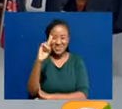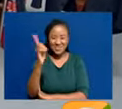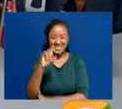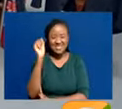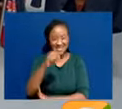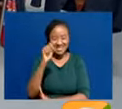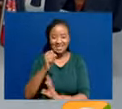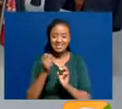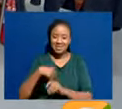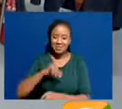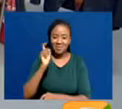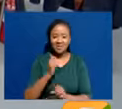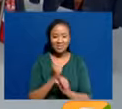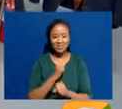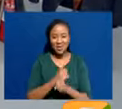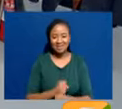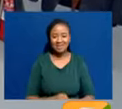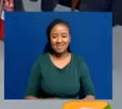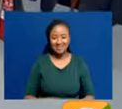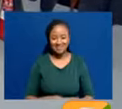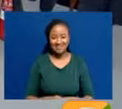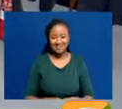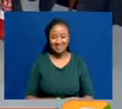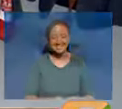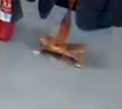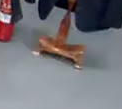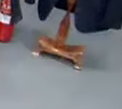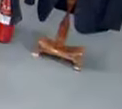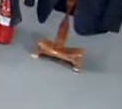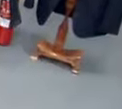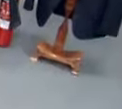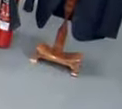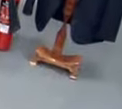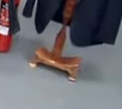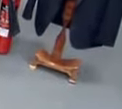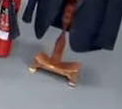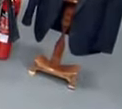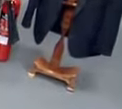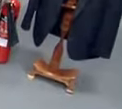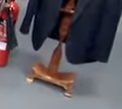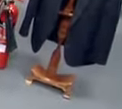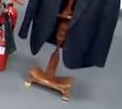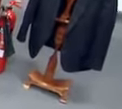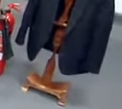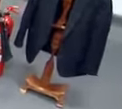let's make Nairobi work. Let's make Nairobi work. Thanks, God. Thanks so much.